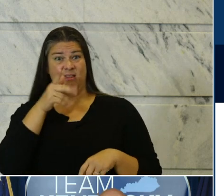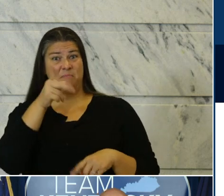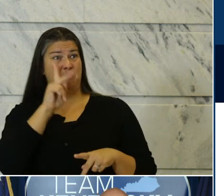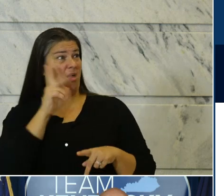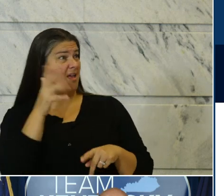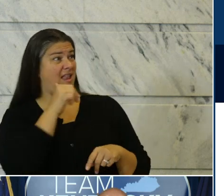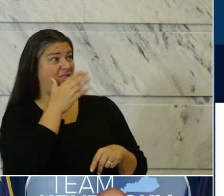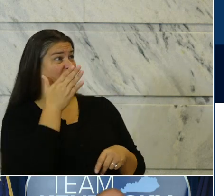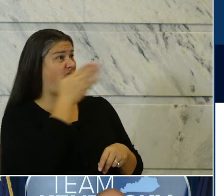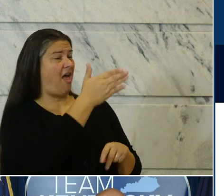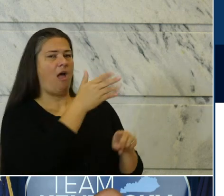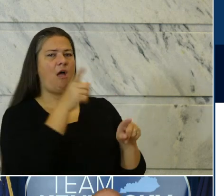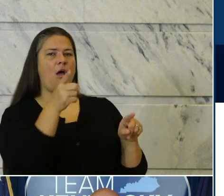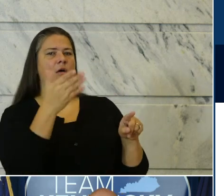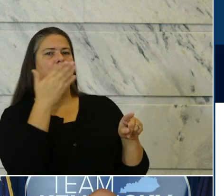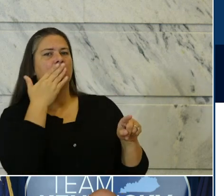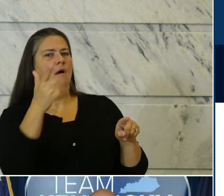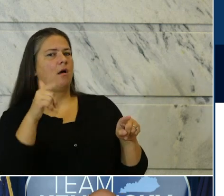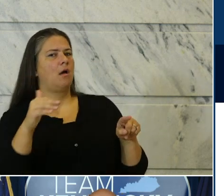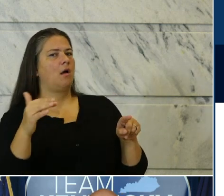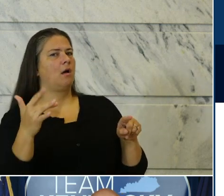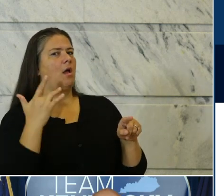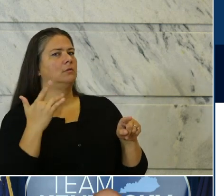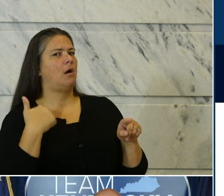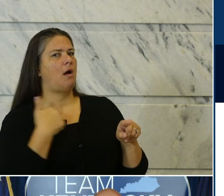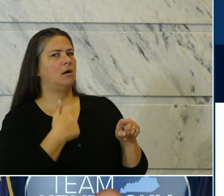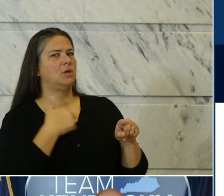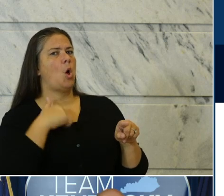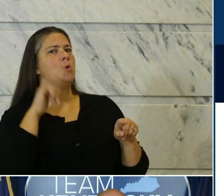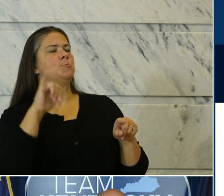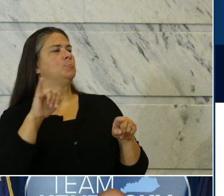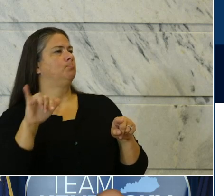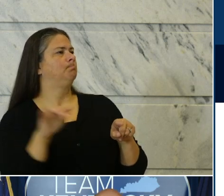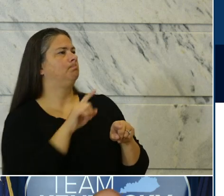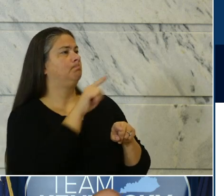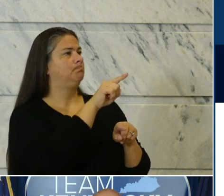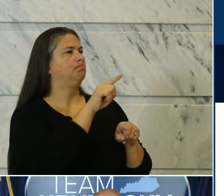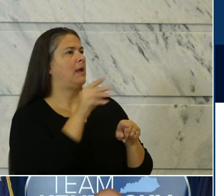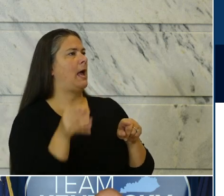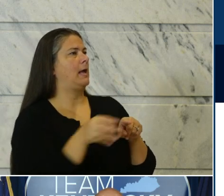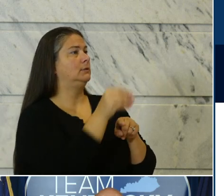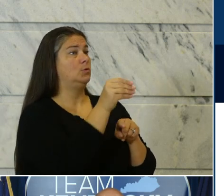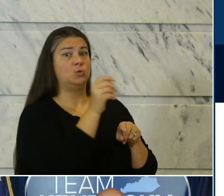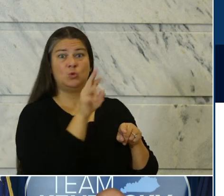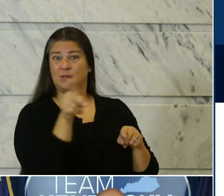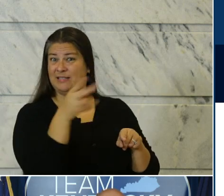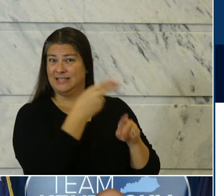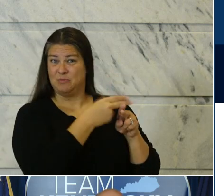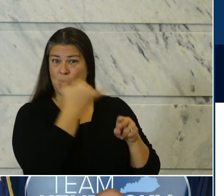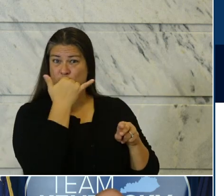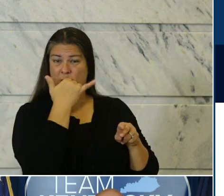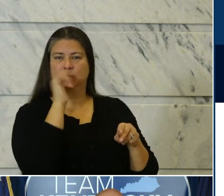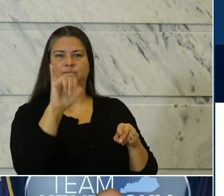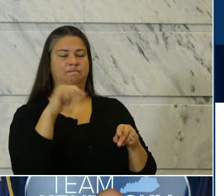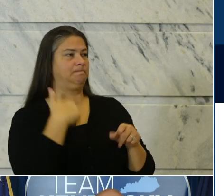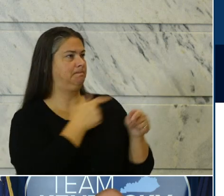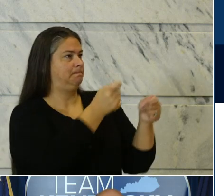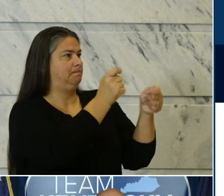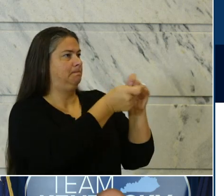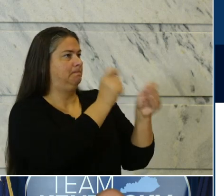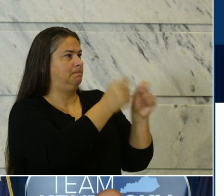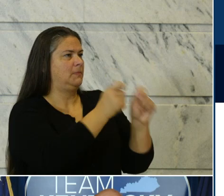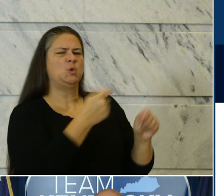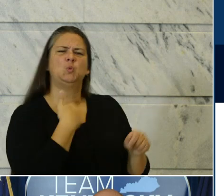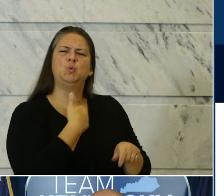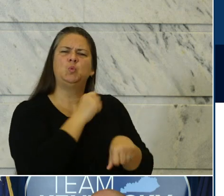expect it. And we will add you if your name is not presented the way you want it presented. We'll update those things. So we're working through those details, but it